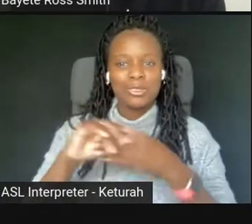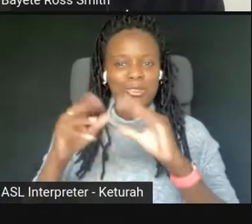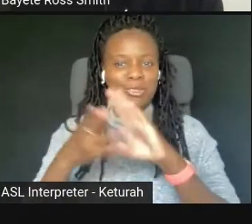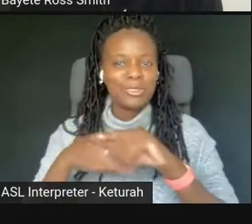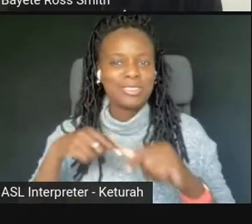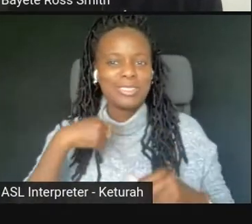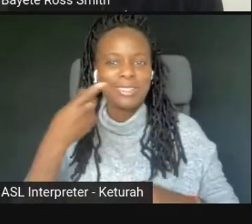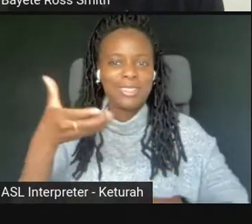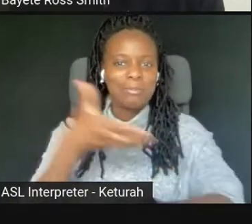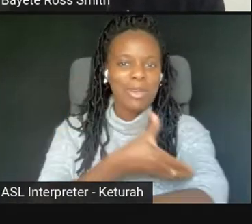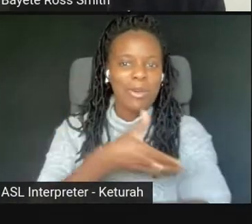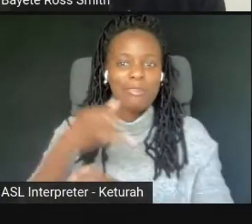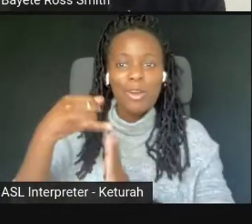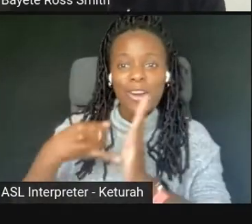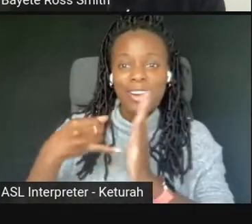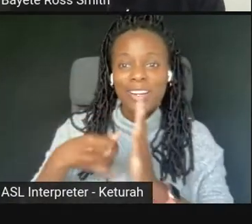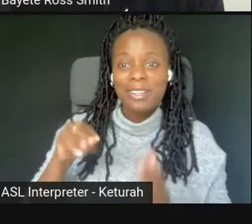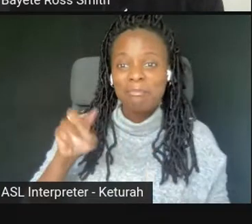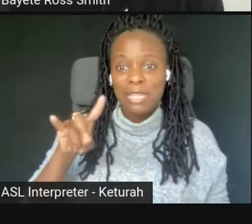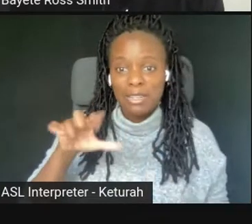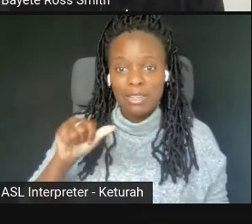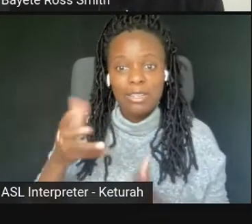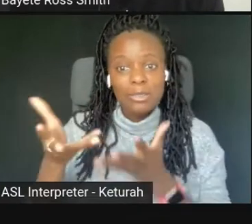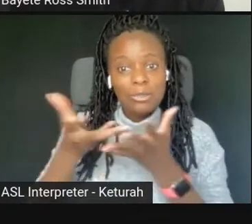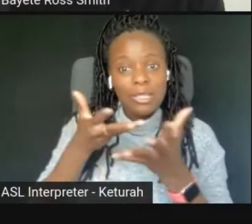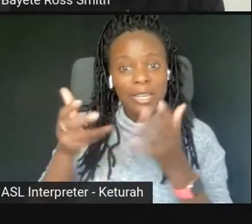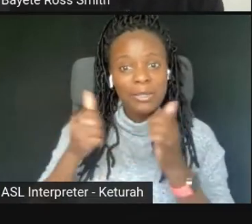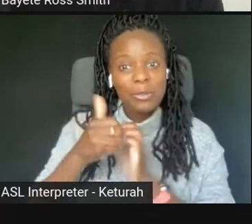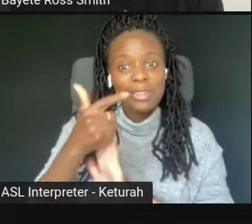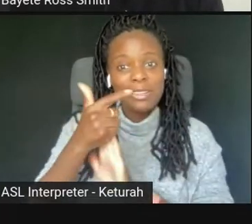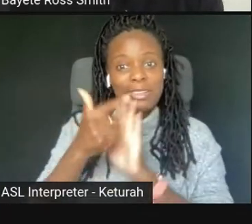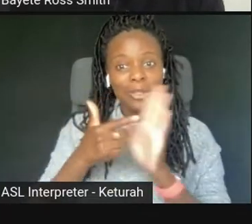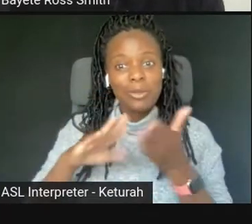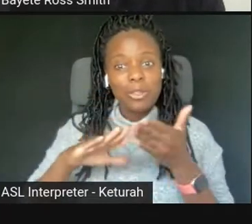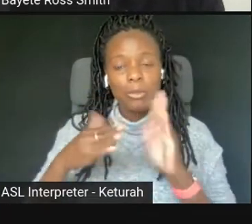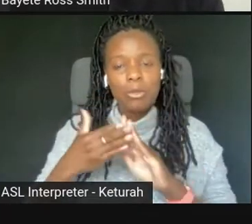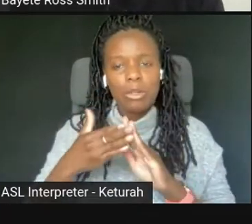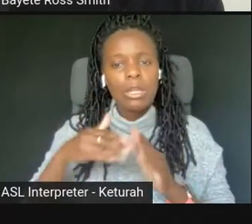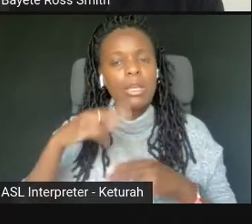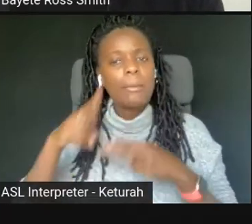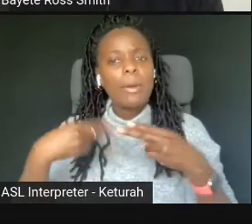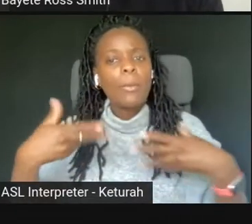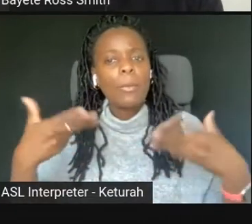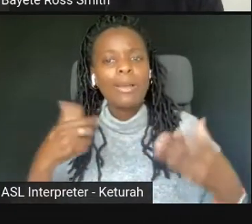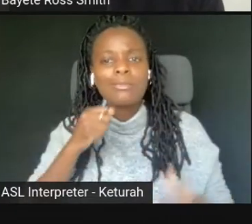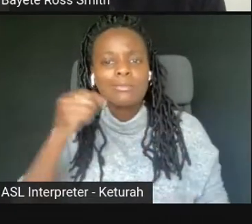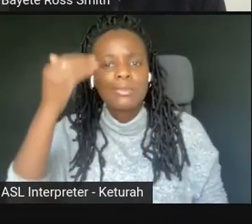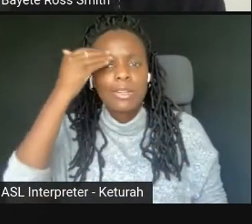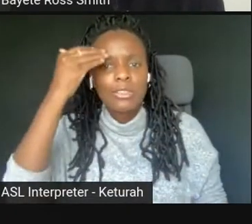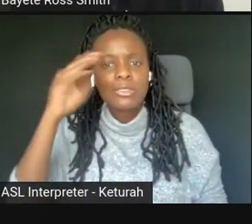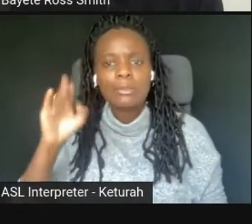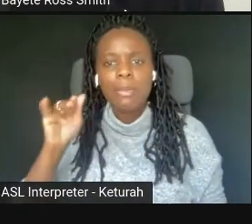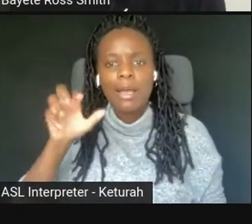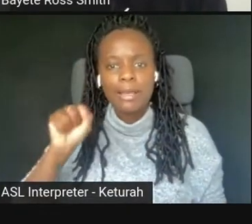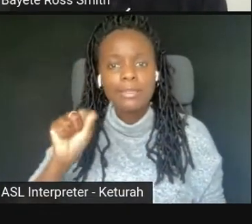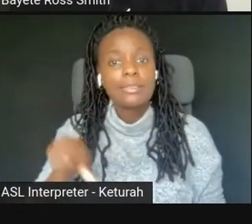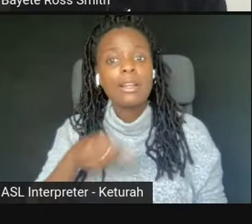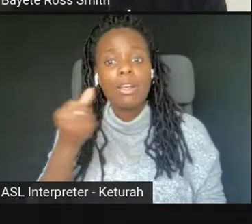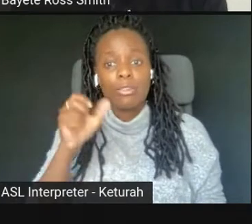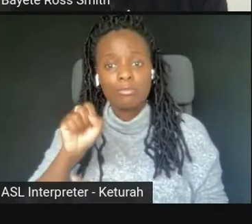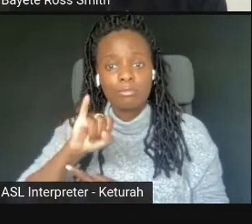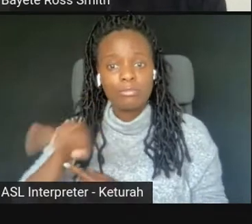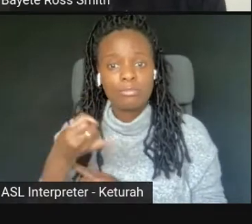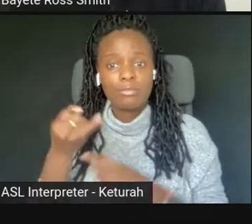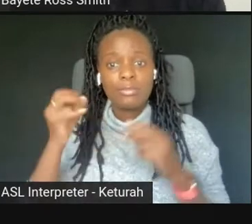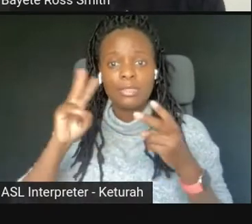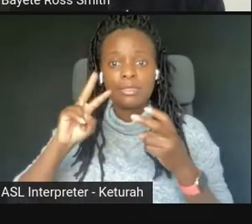media to engage the legal community around issues of unconscious bias and other contemporary social justice issues. I'm